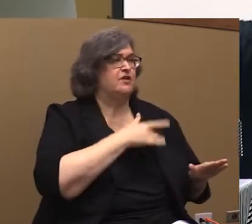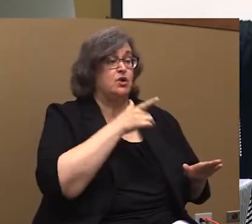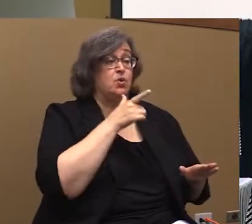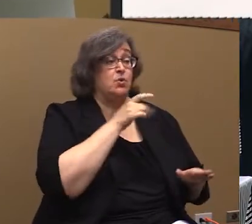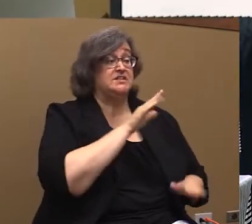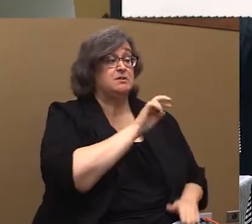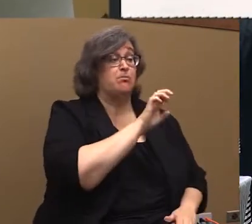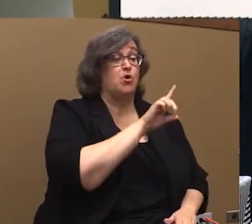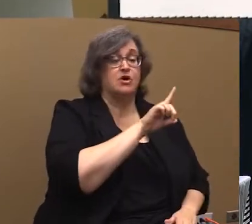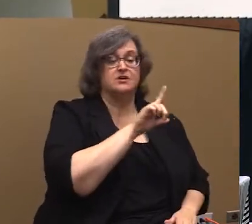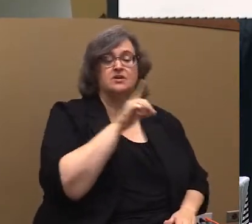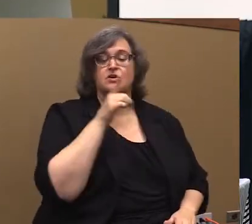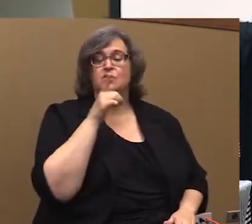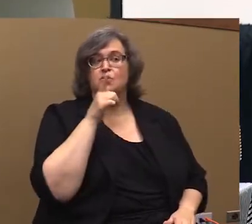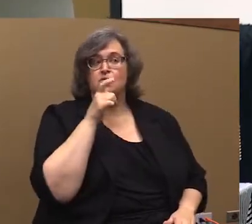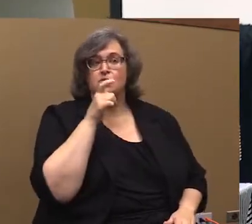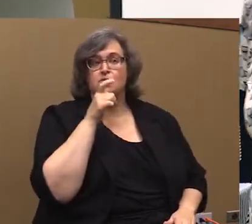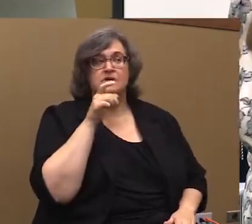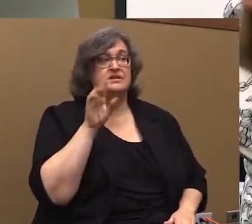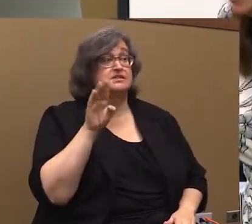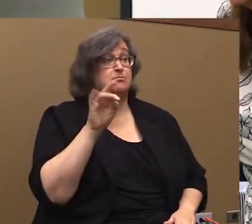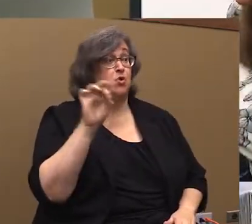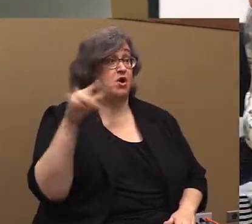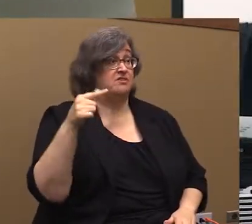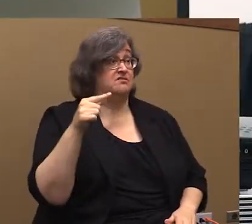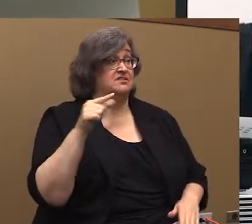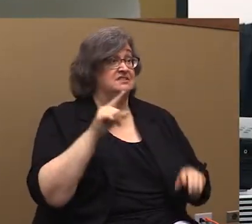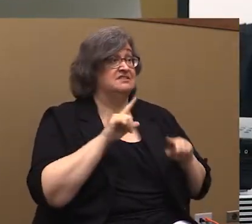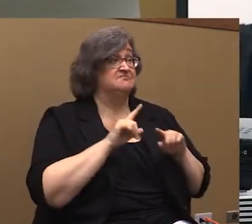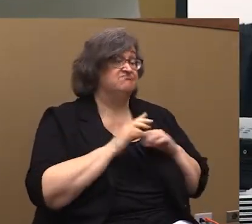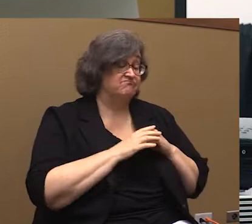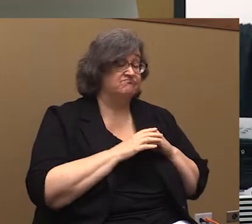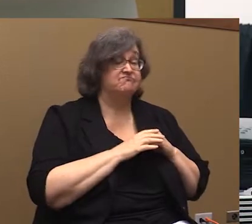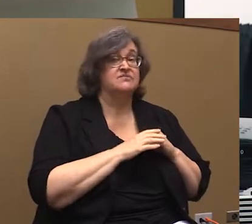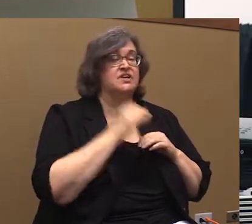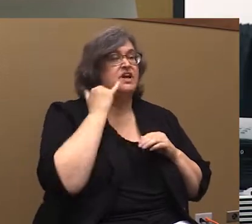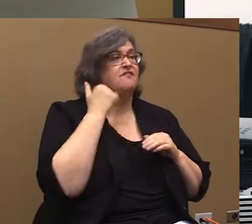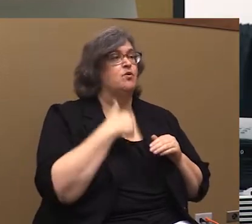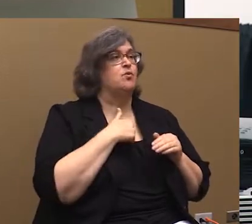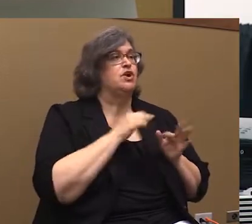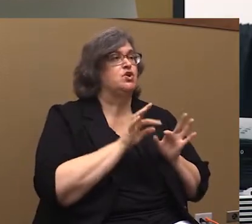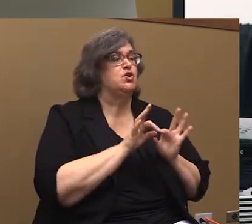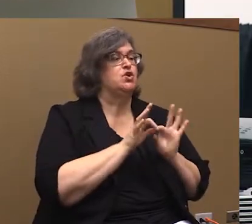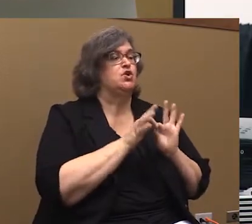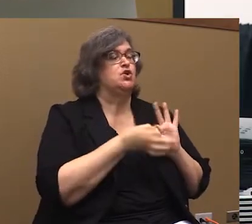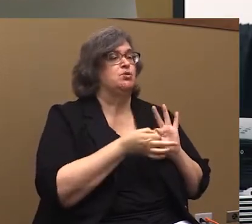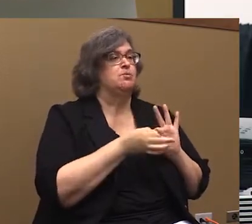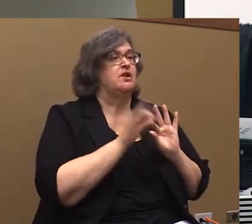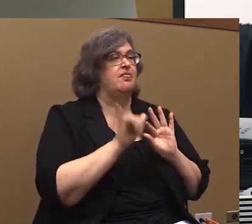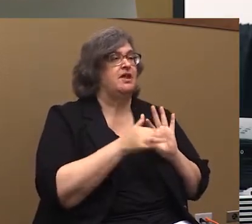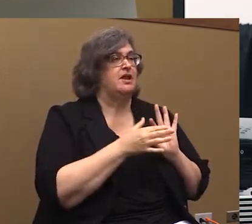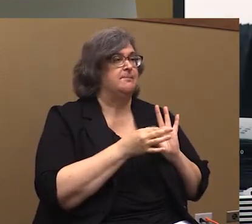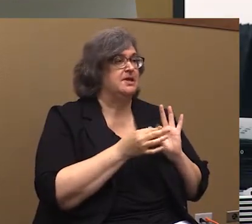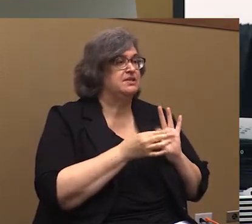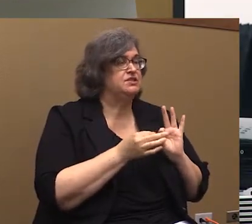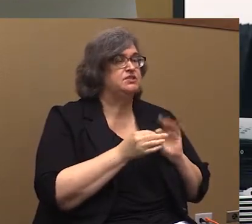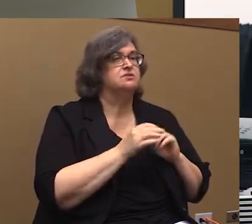boring? And it's whose feeling is it? Who is bored and who